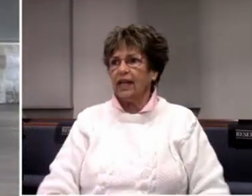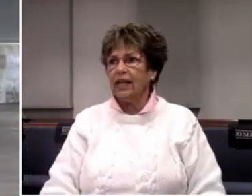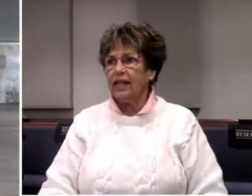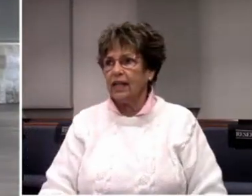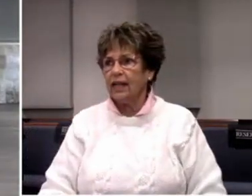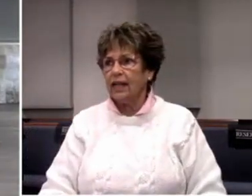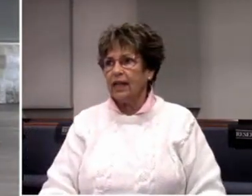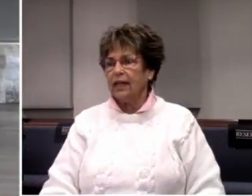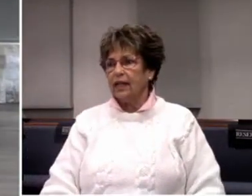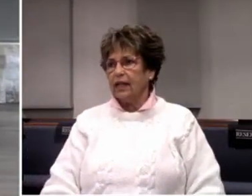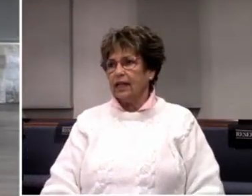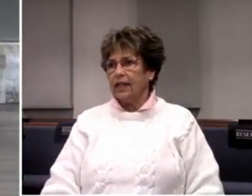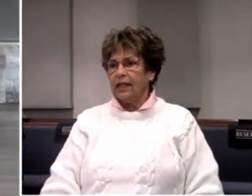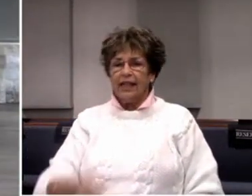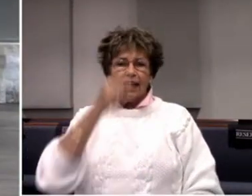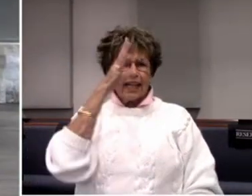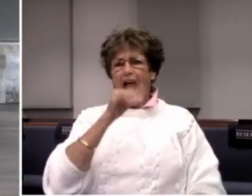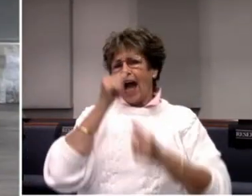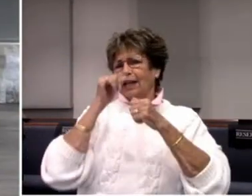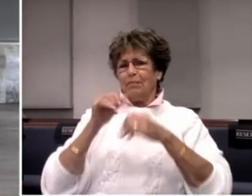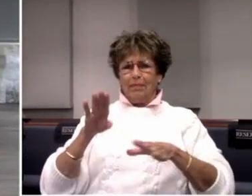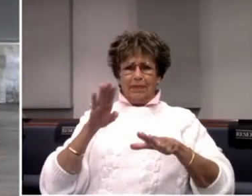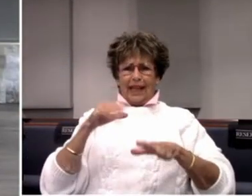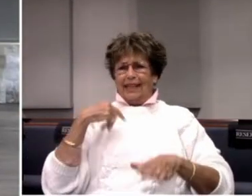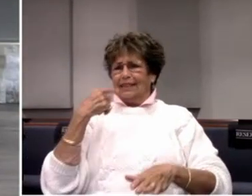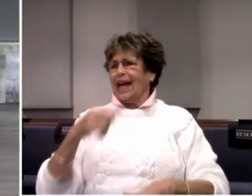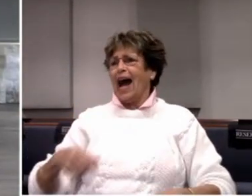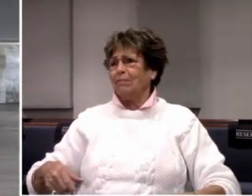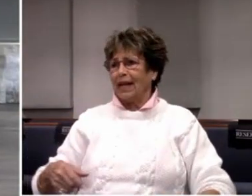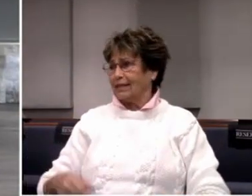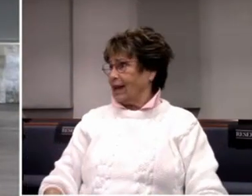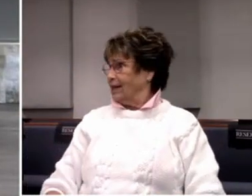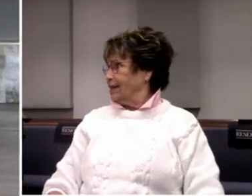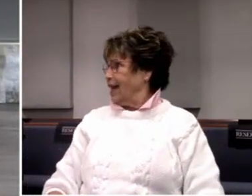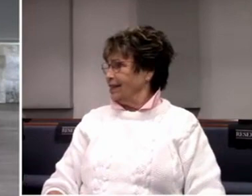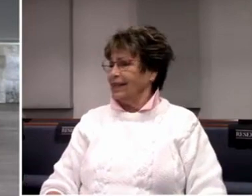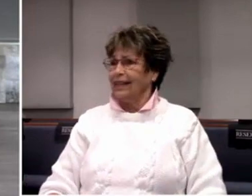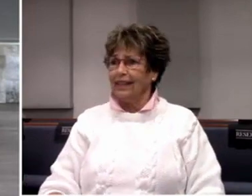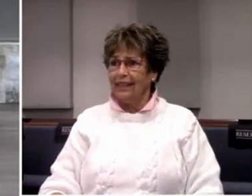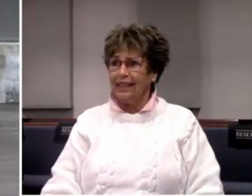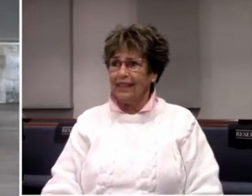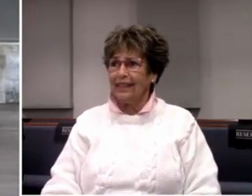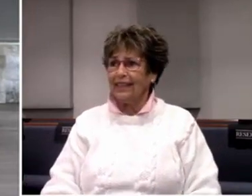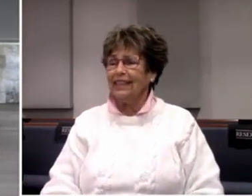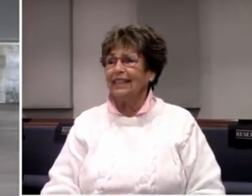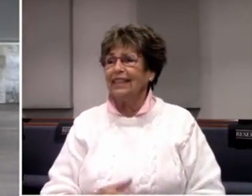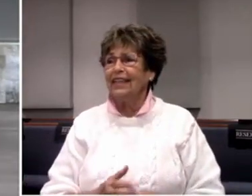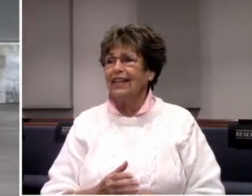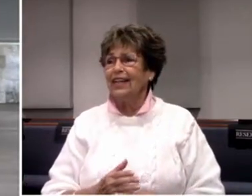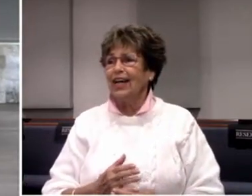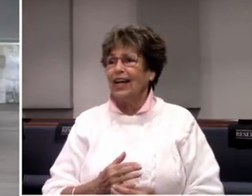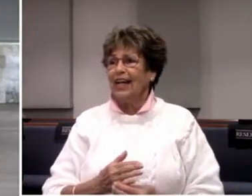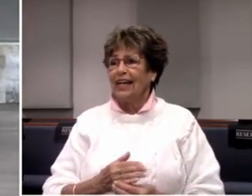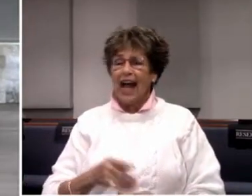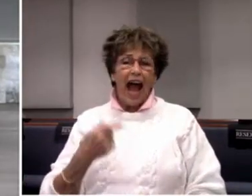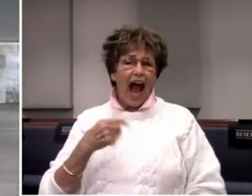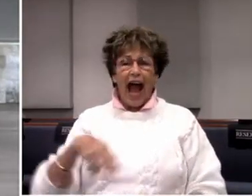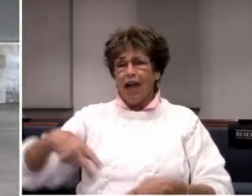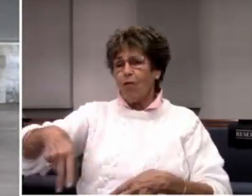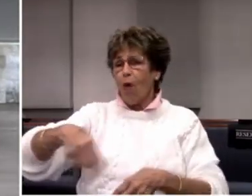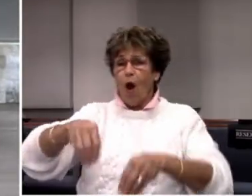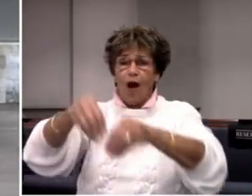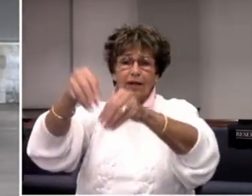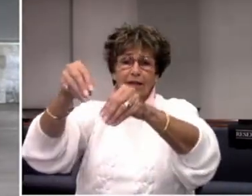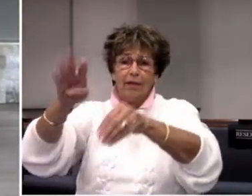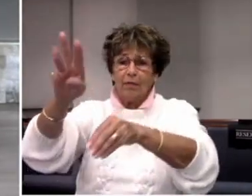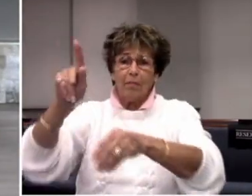of our faith promise. God blessed us. Amen, let's go. She said, no, let's go. I get that chicken. I walk back in there. The lady